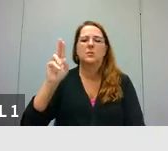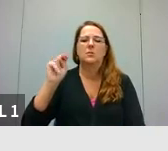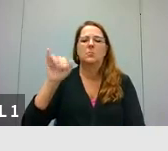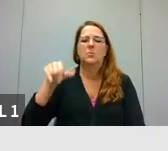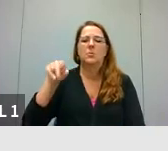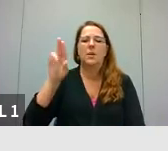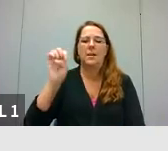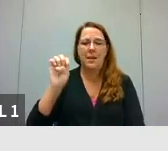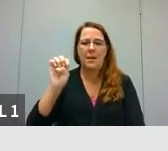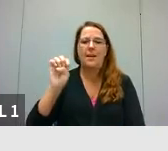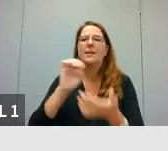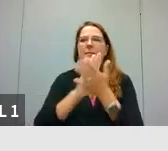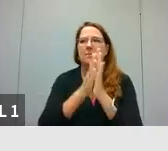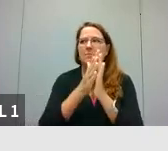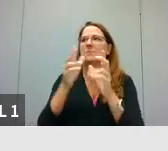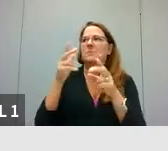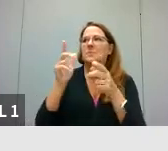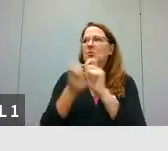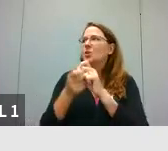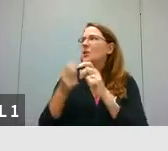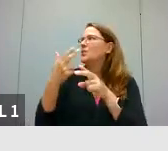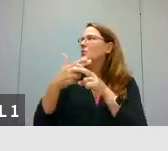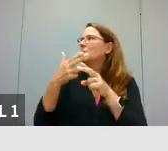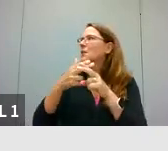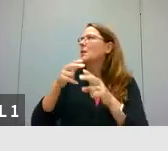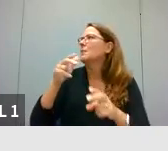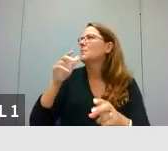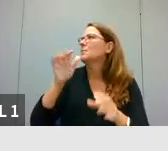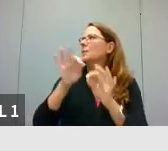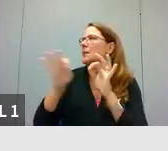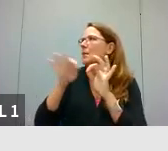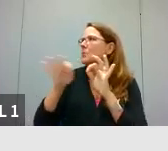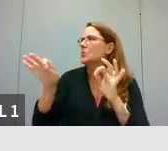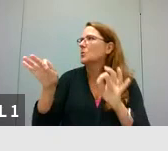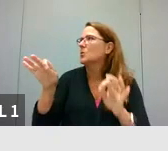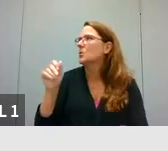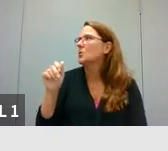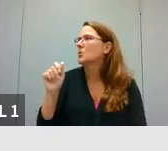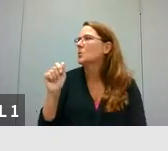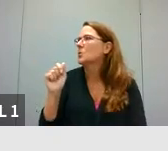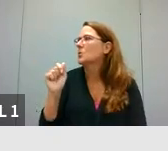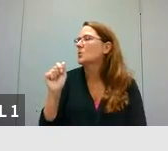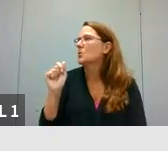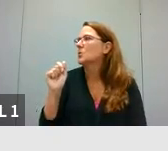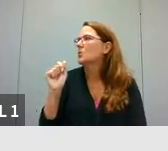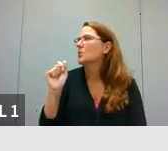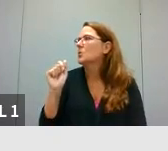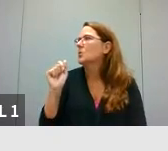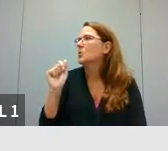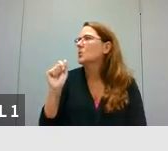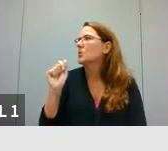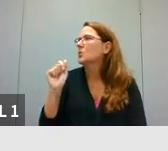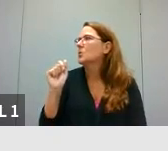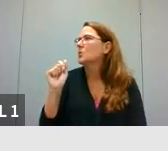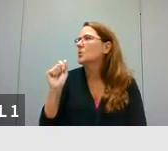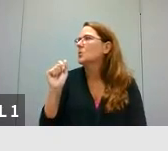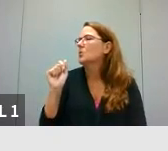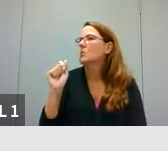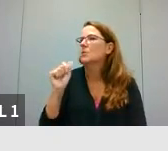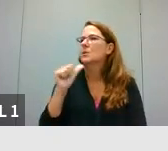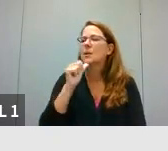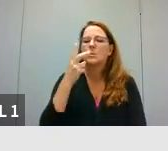to be captioner. okay. That'd be the captioner. Communicate is communicate. It's the. I don't see communique